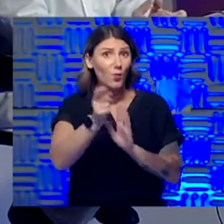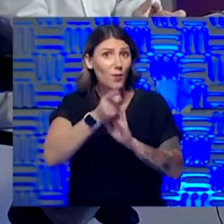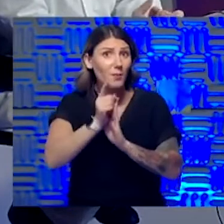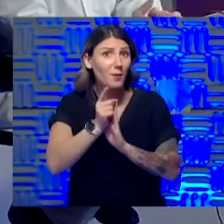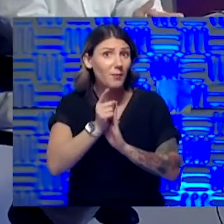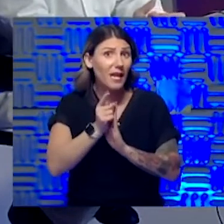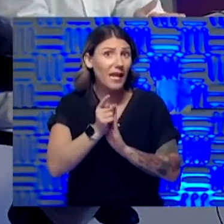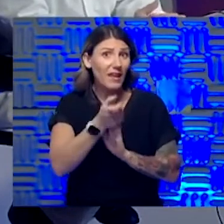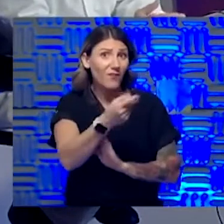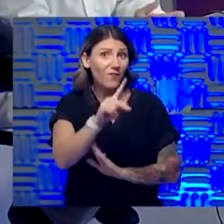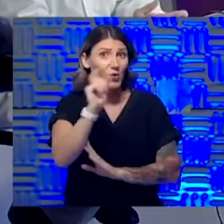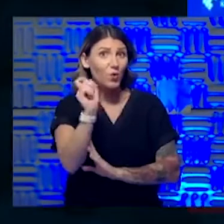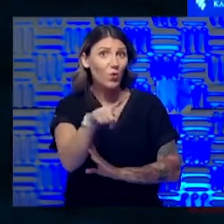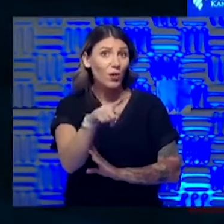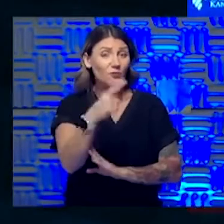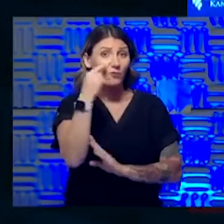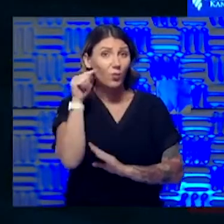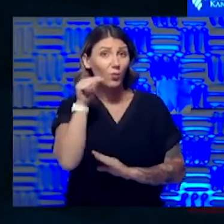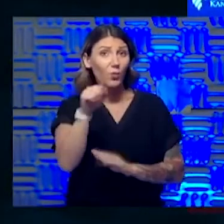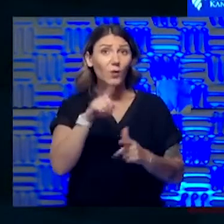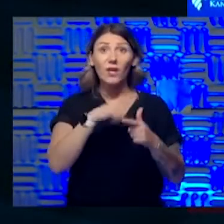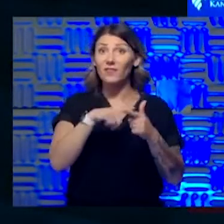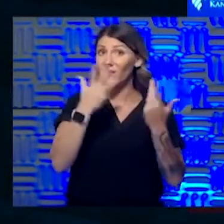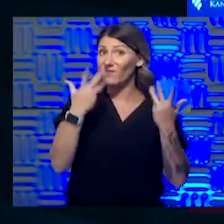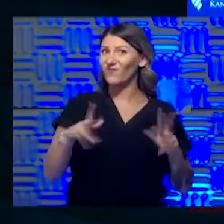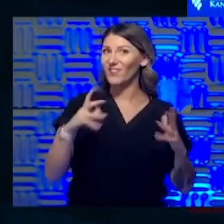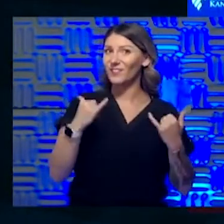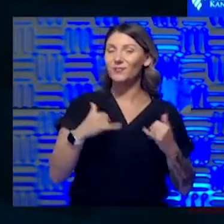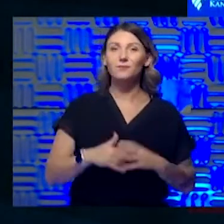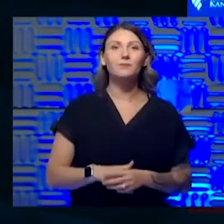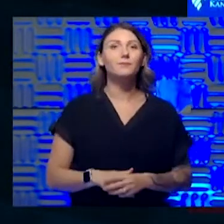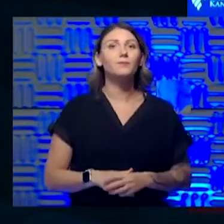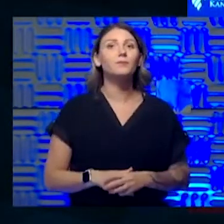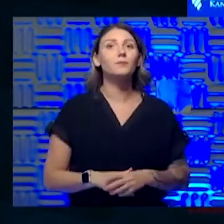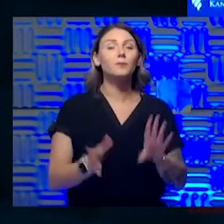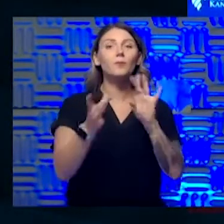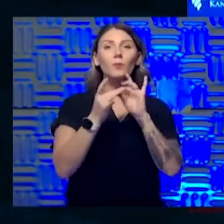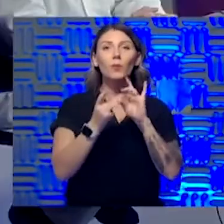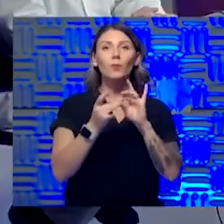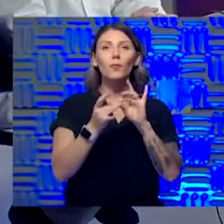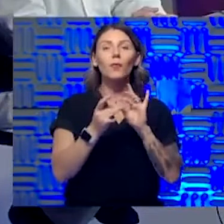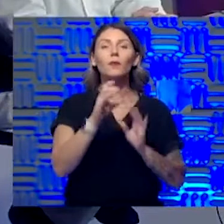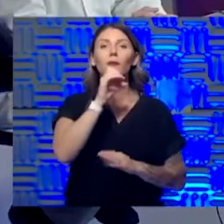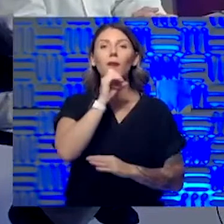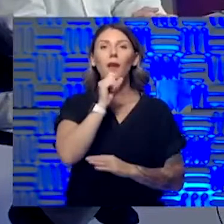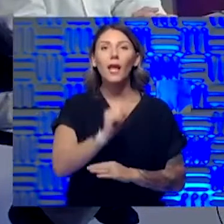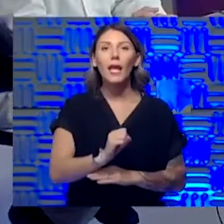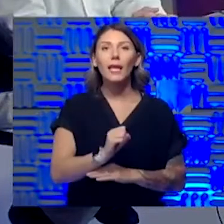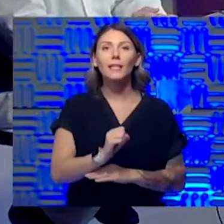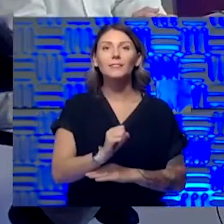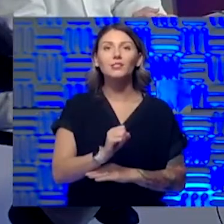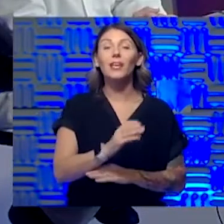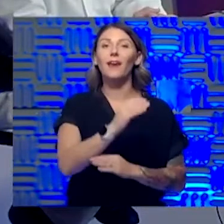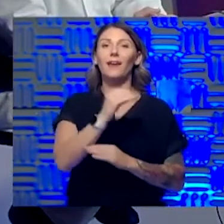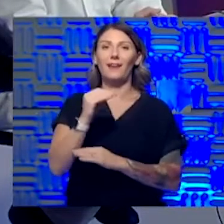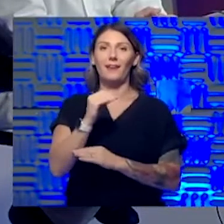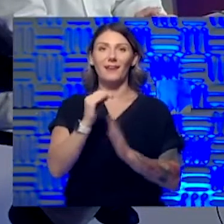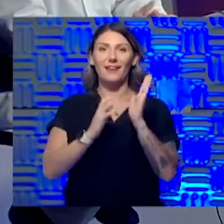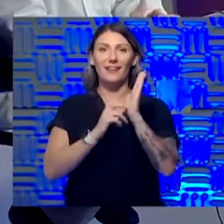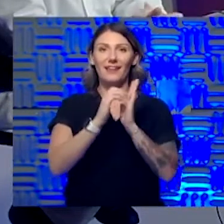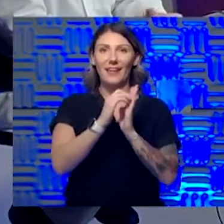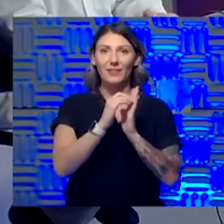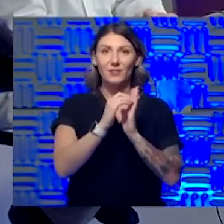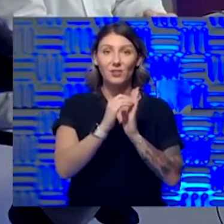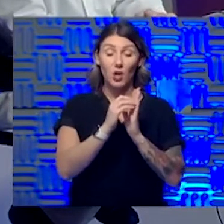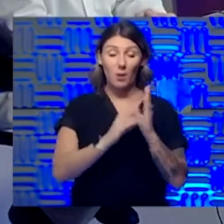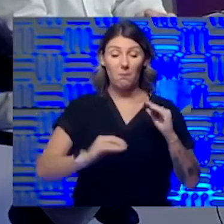one more moment? A couple of questions headed your way, and then we'll wrap up. And it has to do with age and cancer. Am I more at risk if